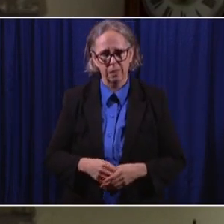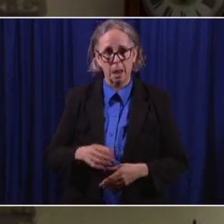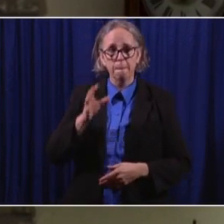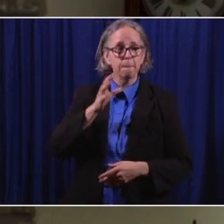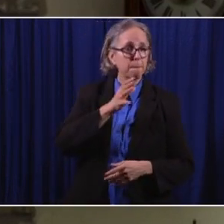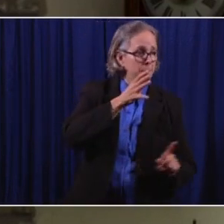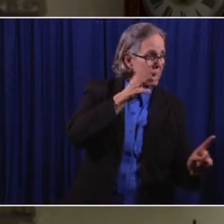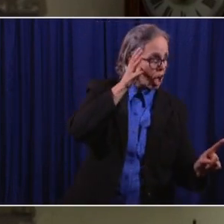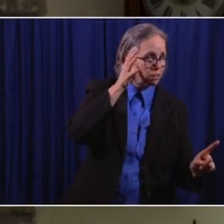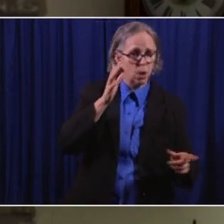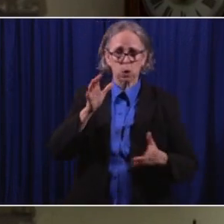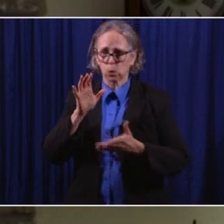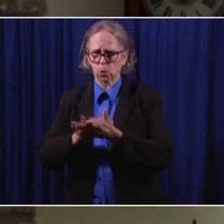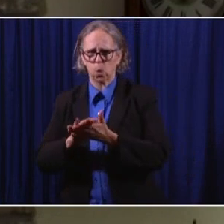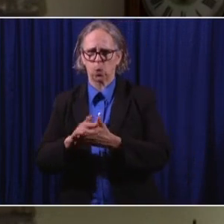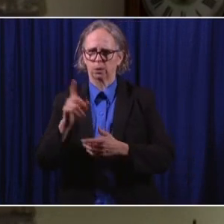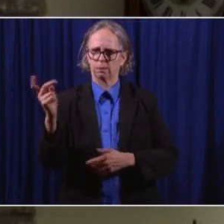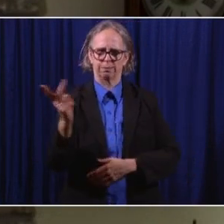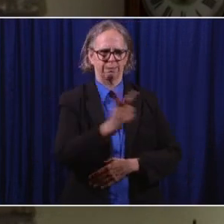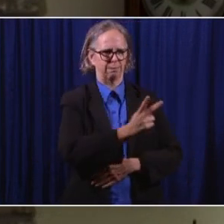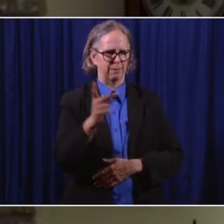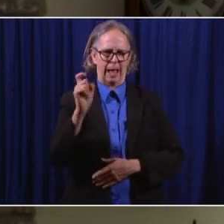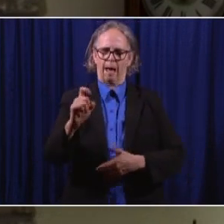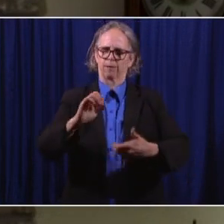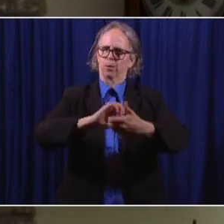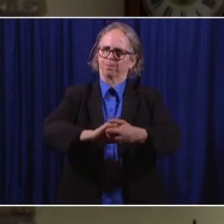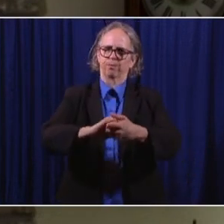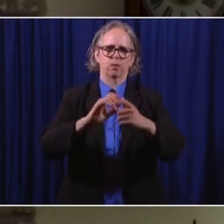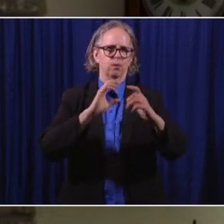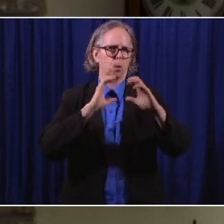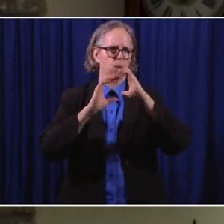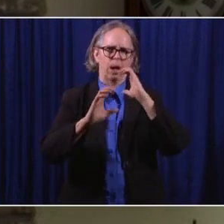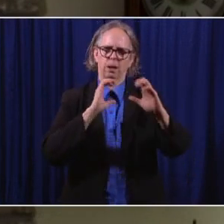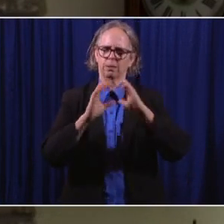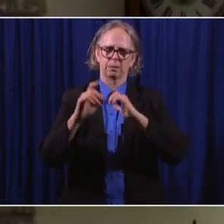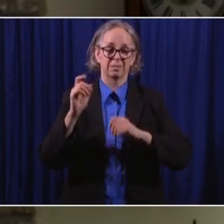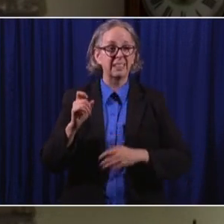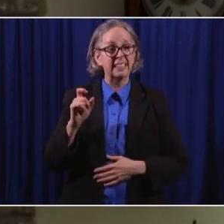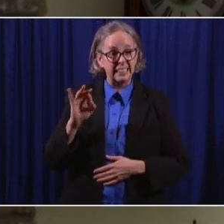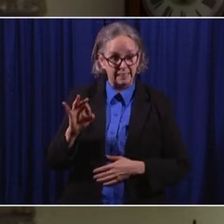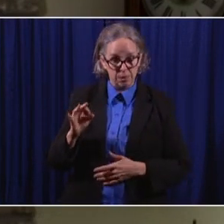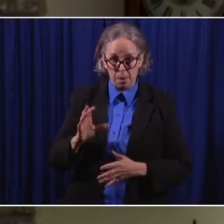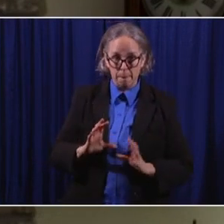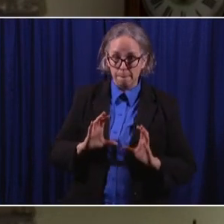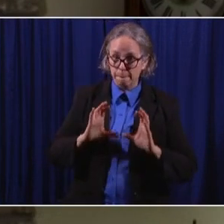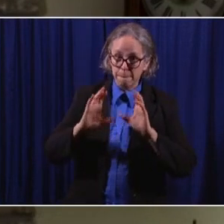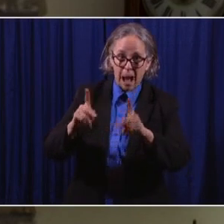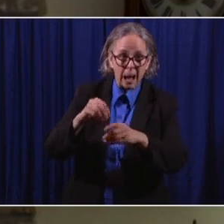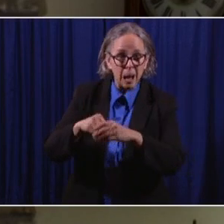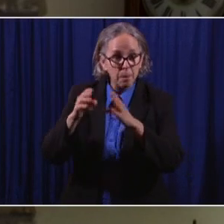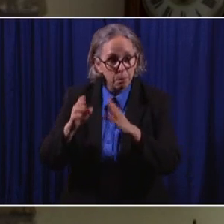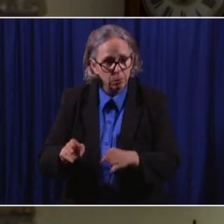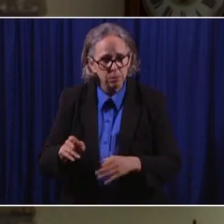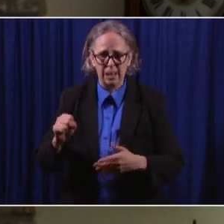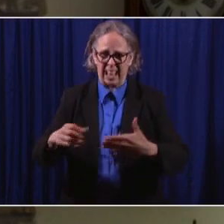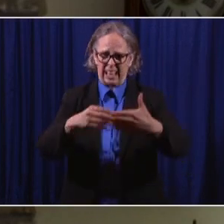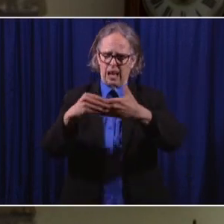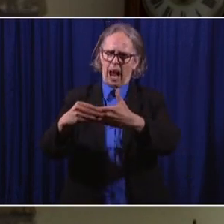person, if you follow these guidelines, it's the safest way that you can do